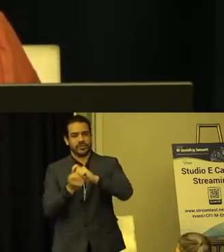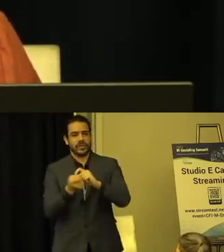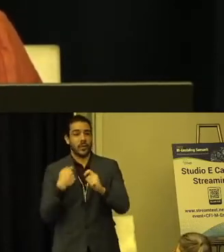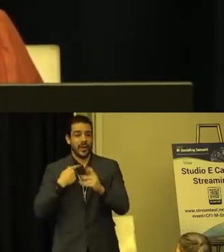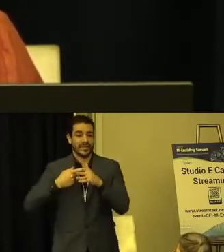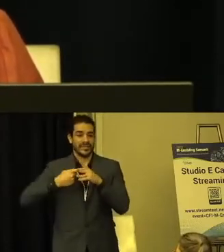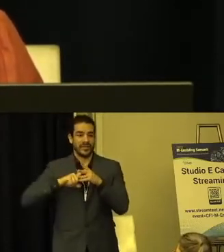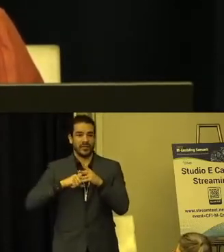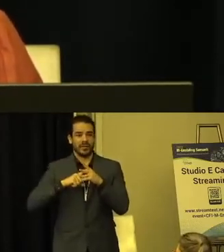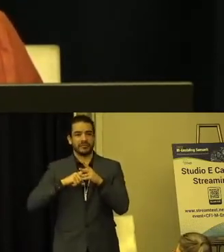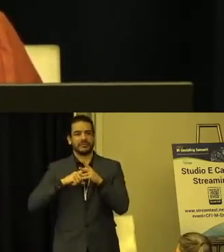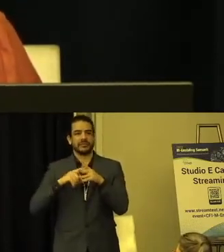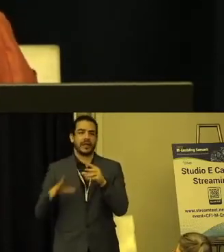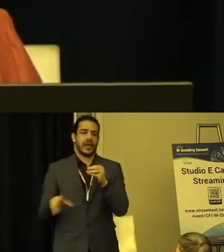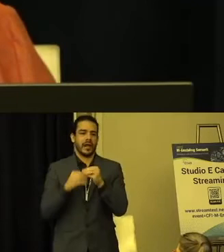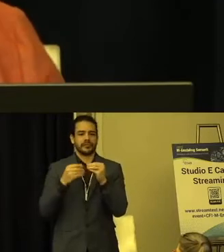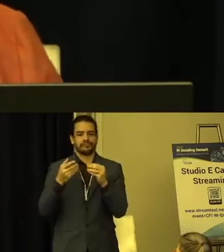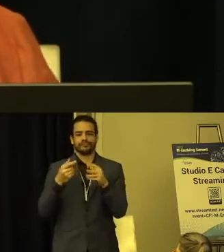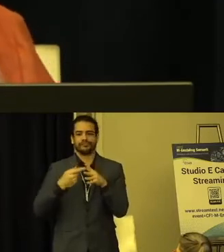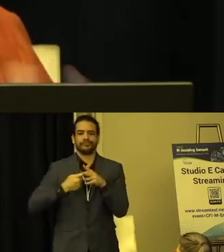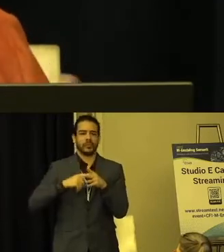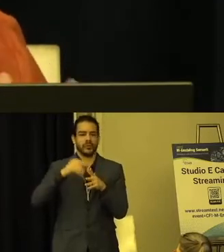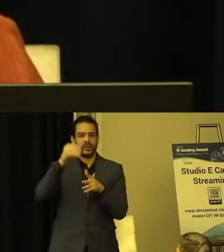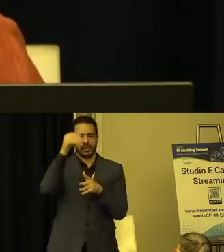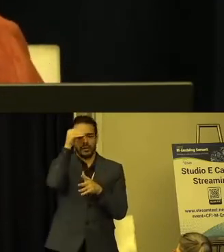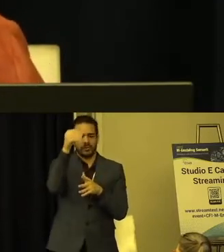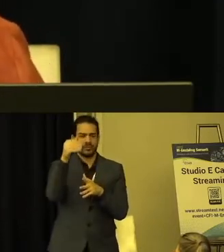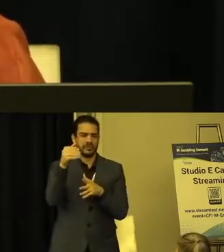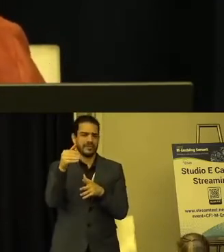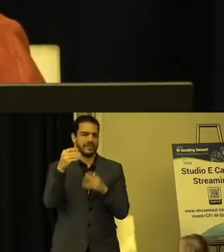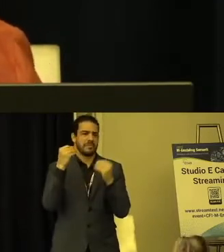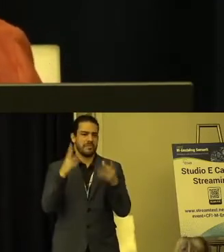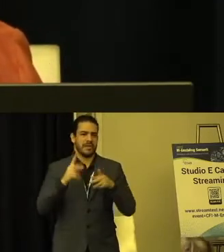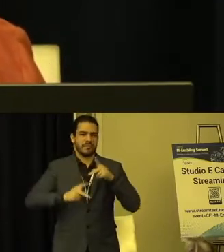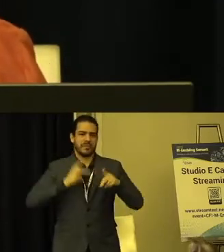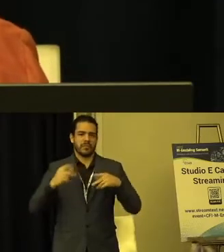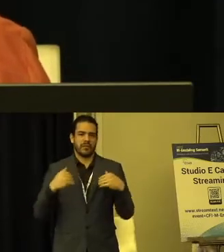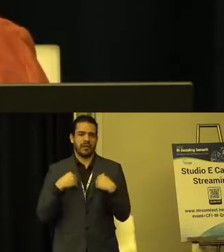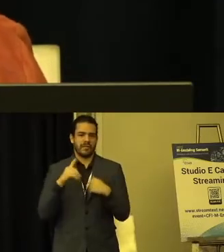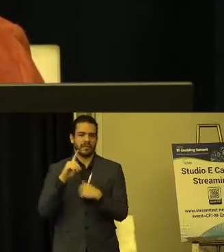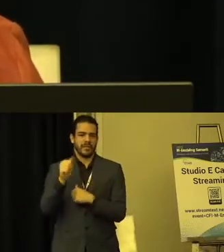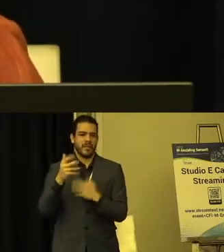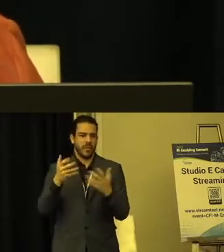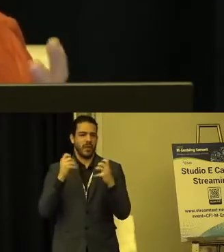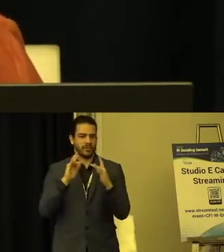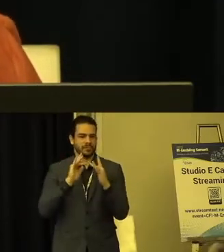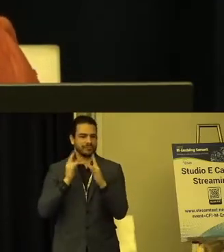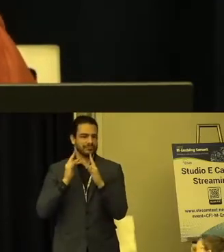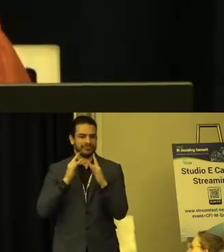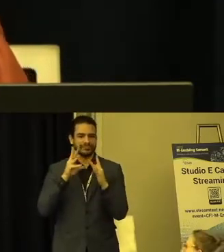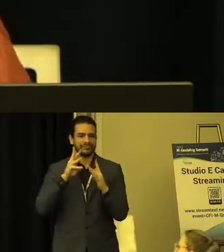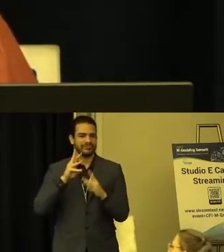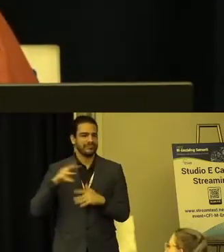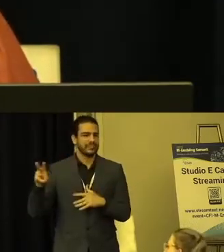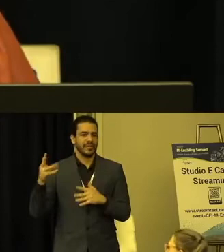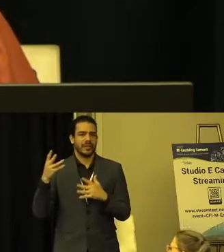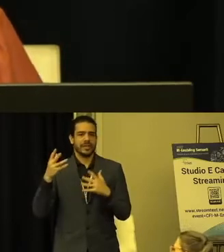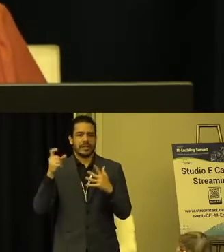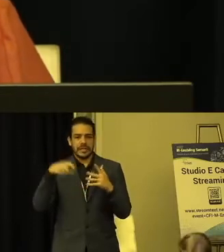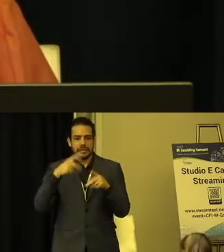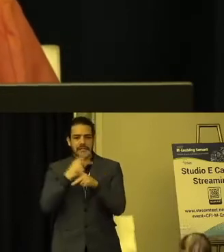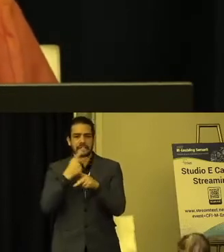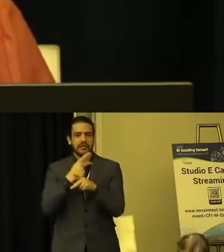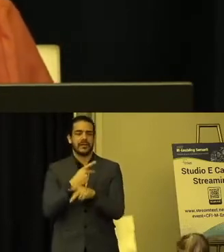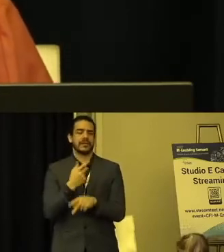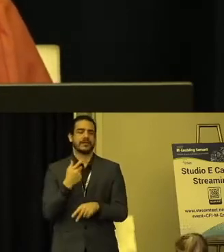the concept of, there's a lot of people with disabilities who want to be on the web, and it's really important to figure this